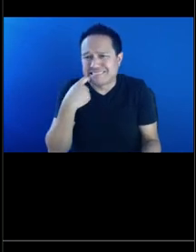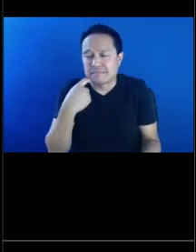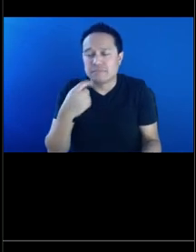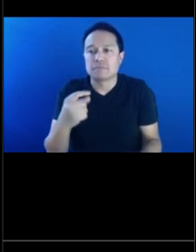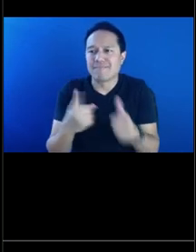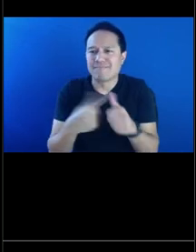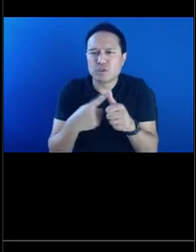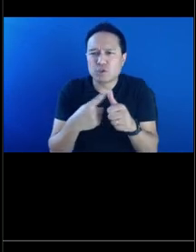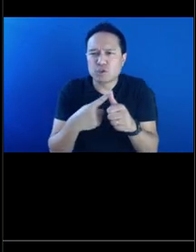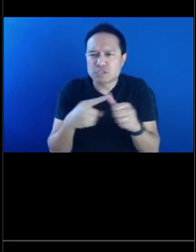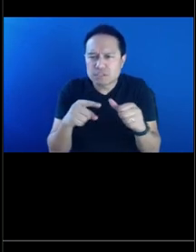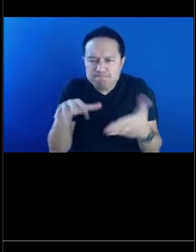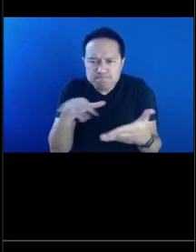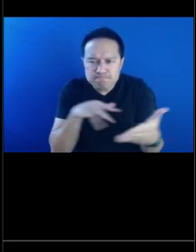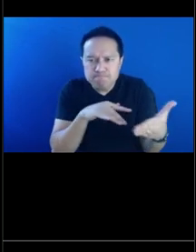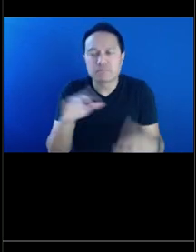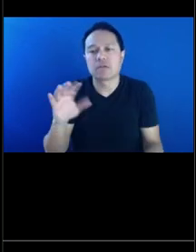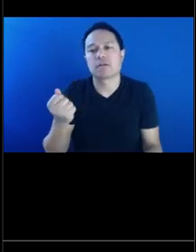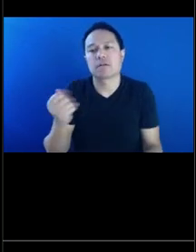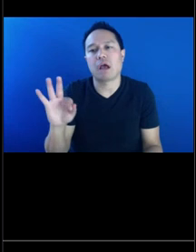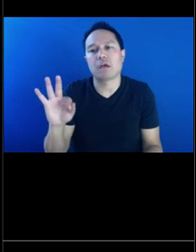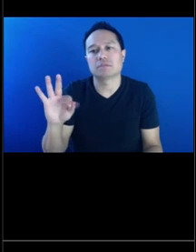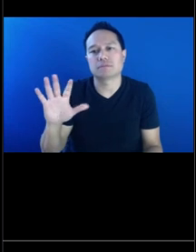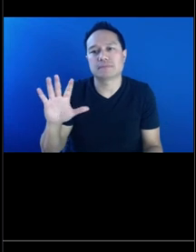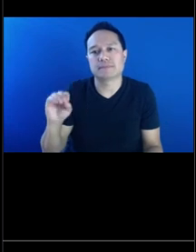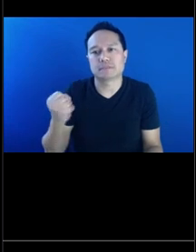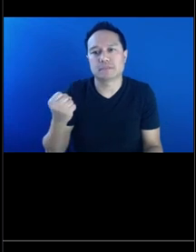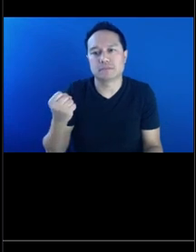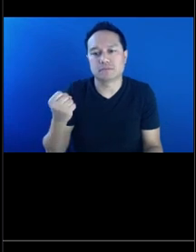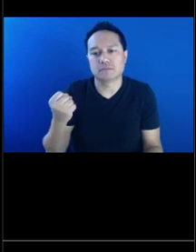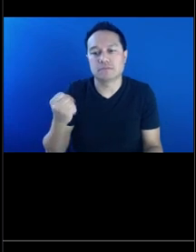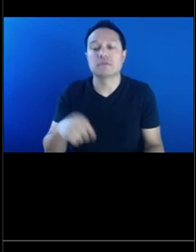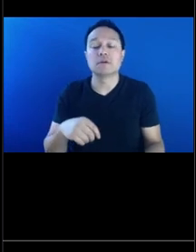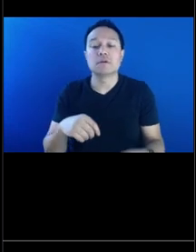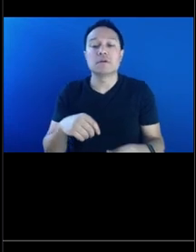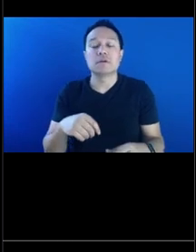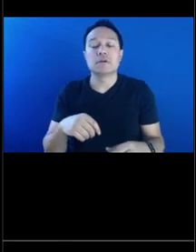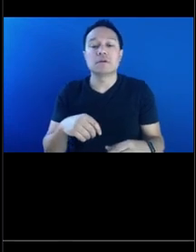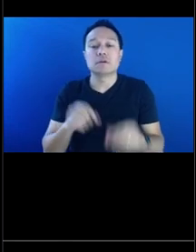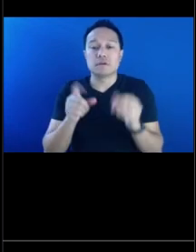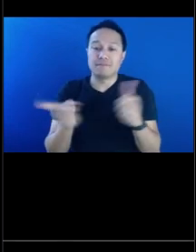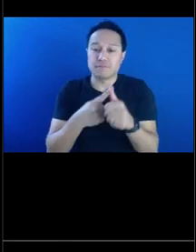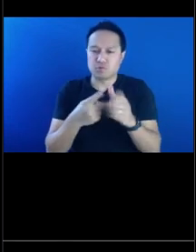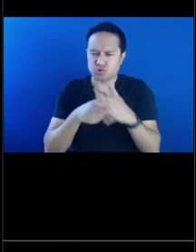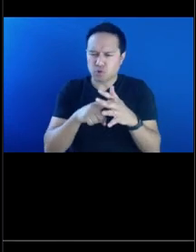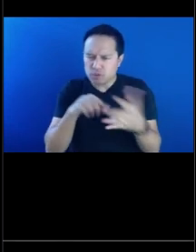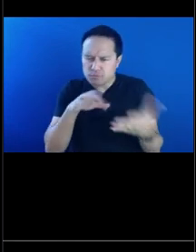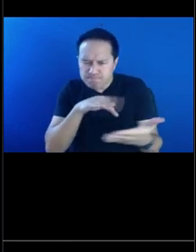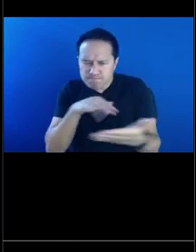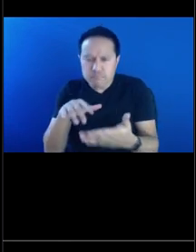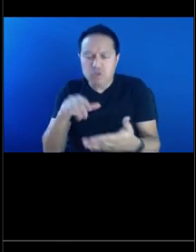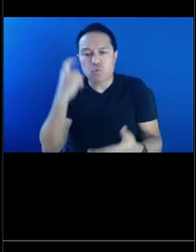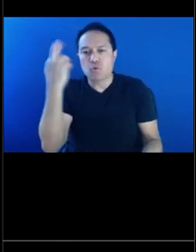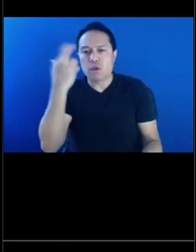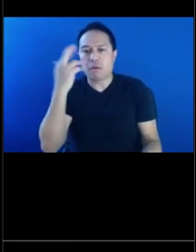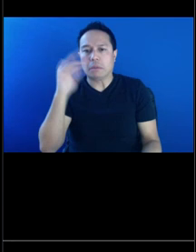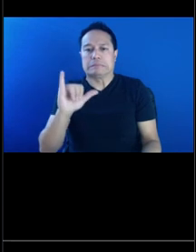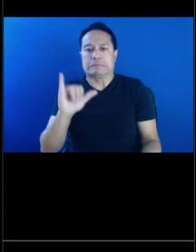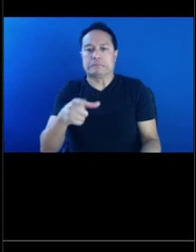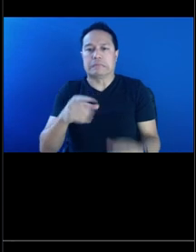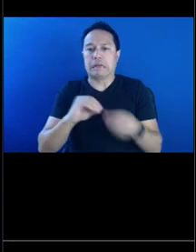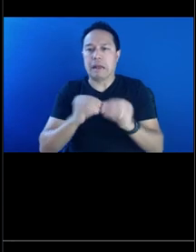in the 1950s. And once we started surveying monk seals, we realized pretty quickly that the population was not doing very well.